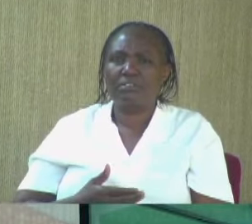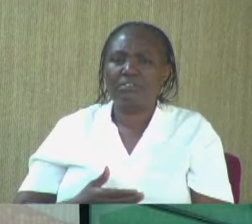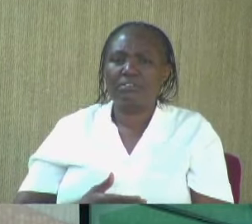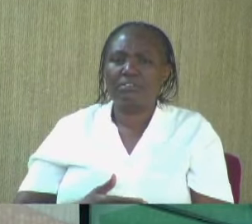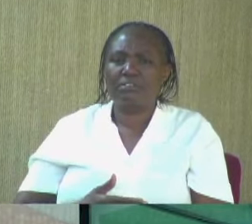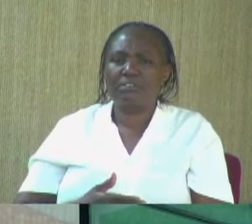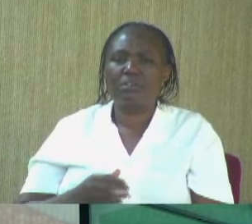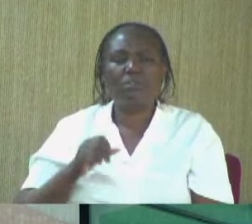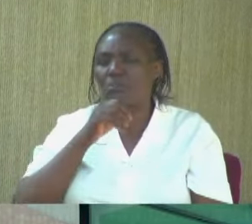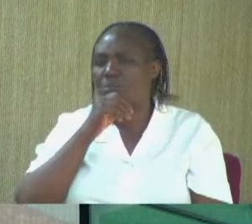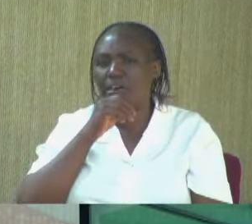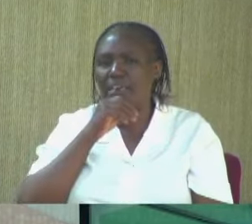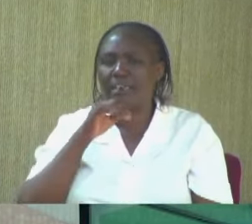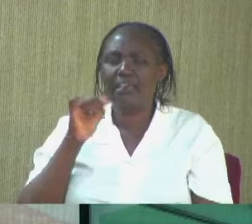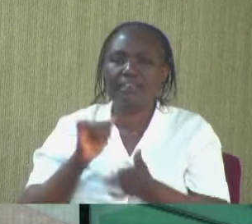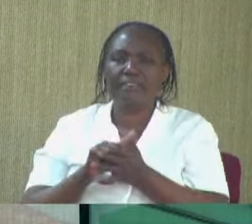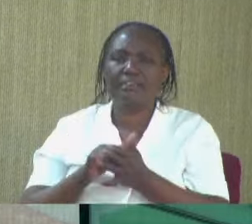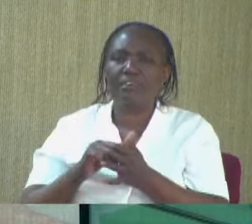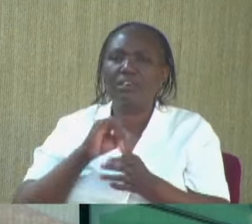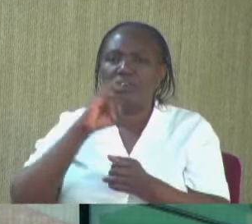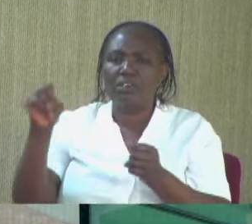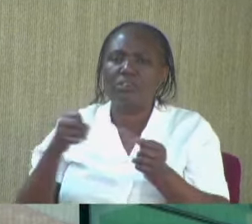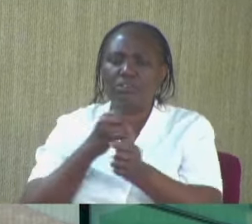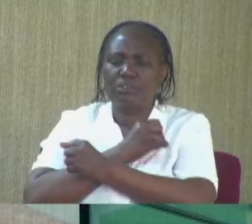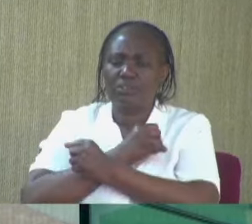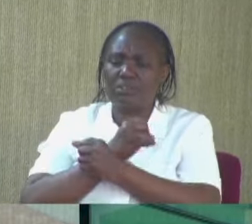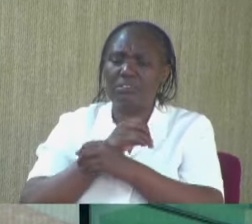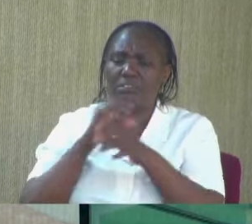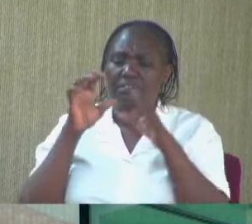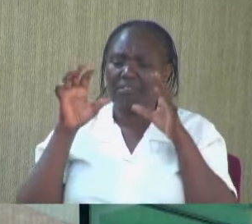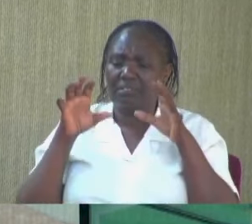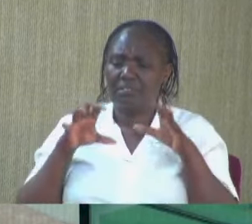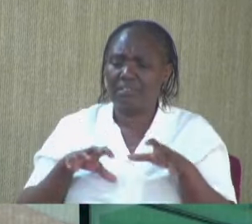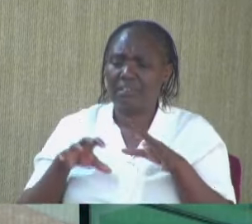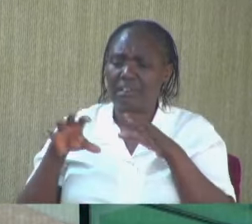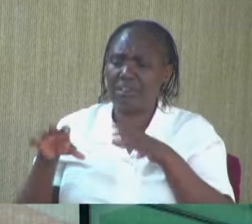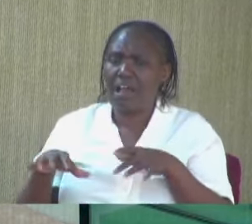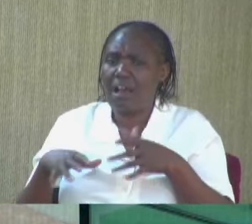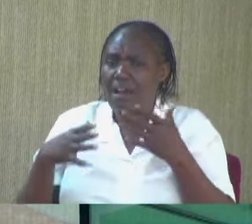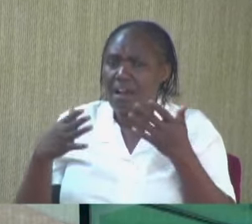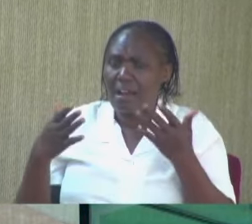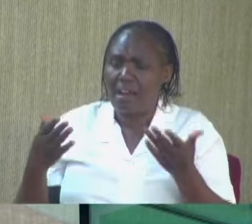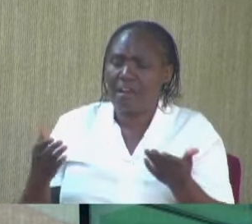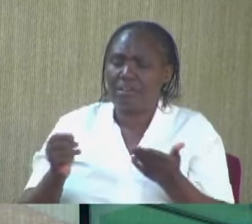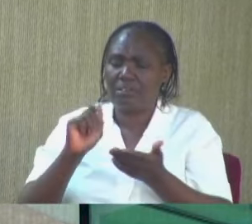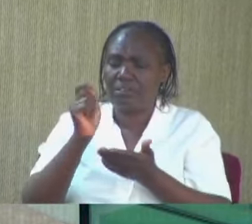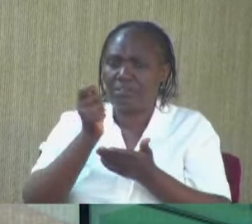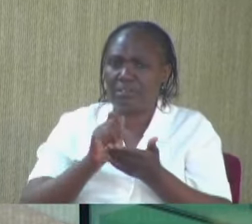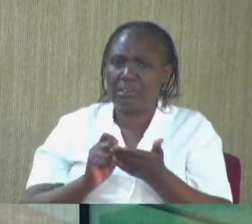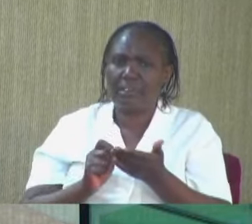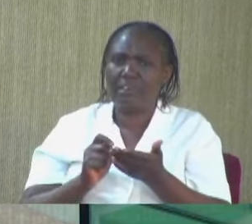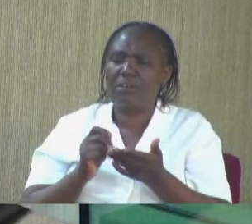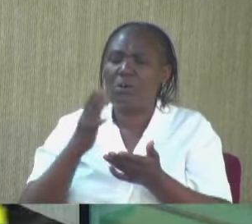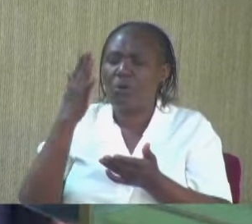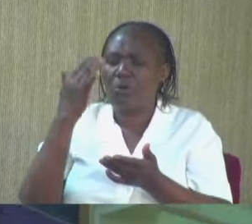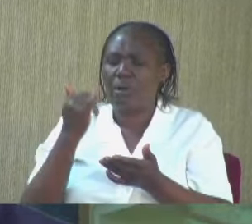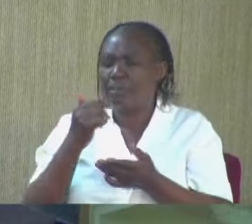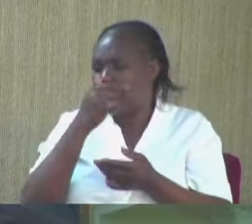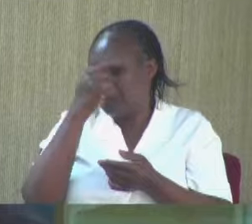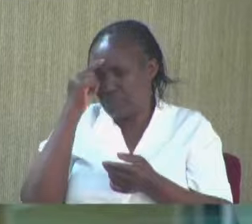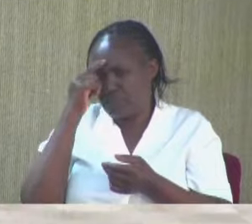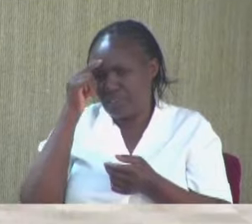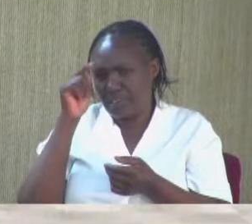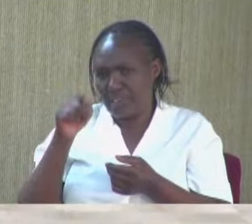find the right words to express what he's seeing because of the inadequacy of human language. Let's just read but